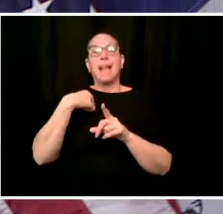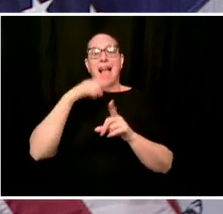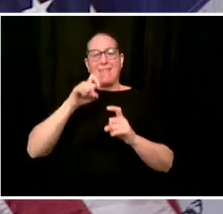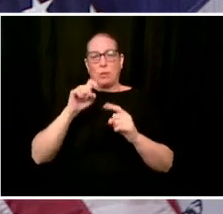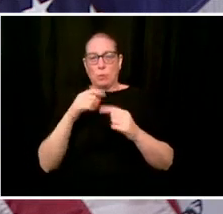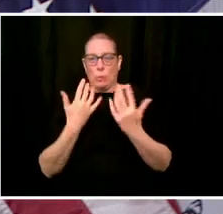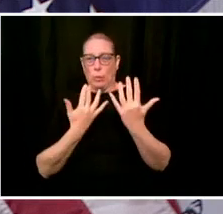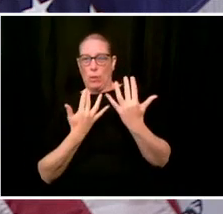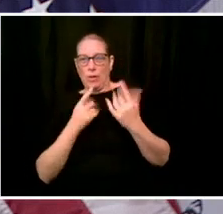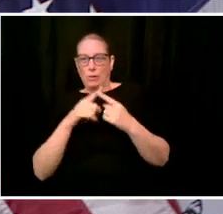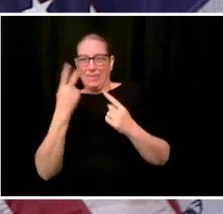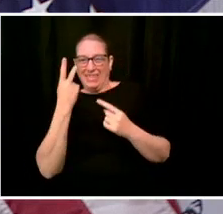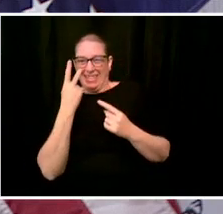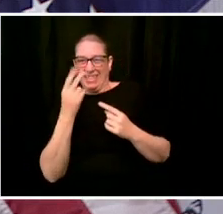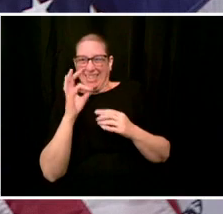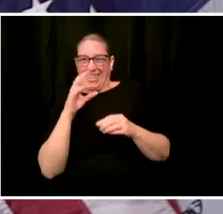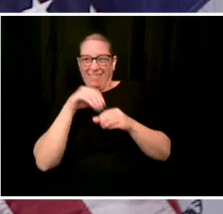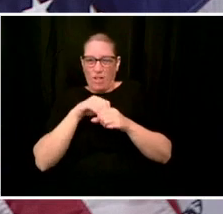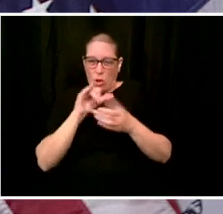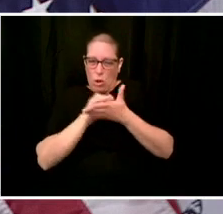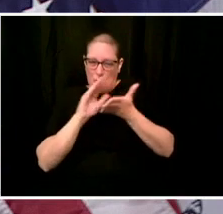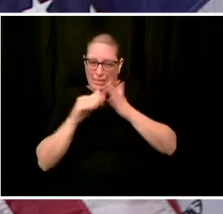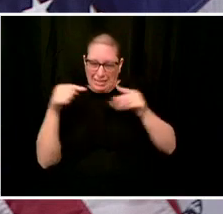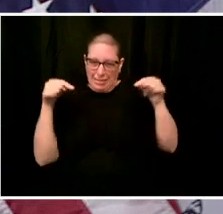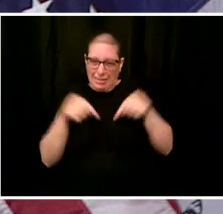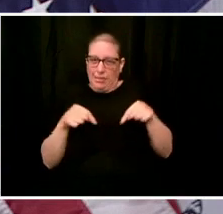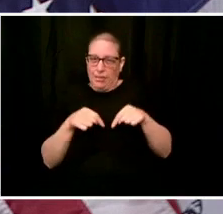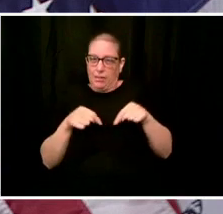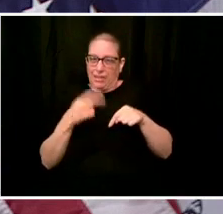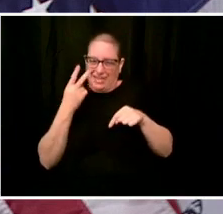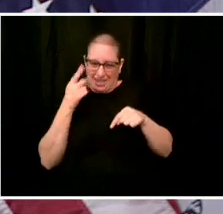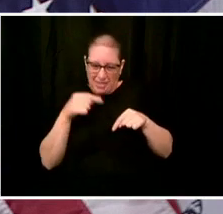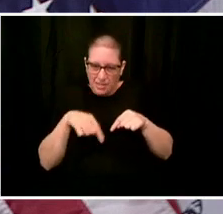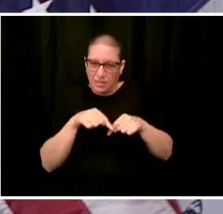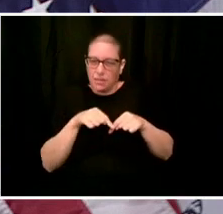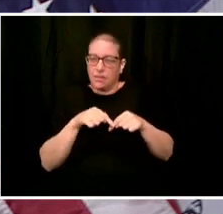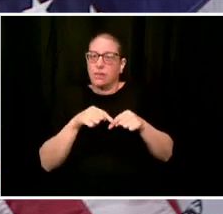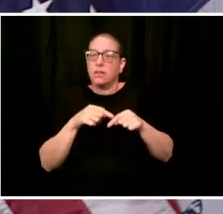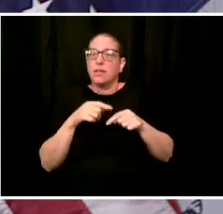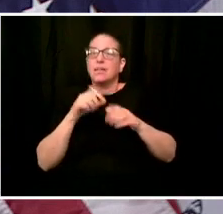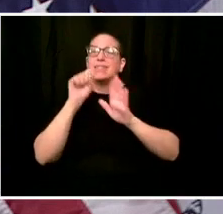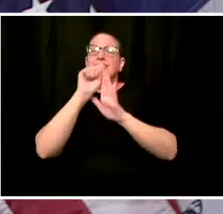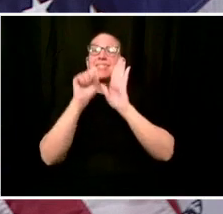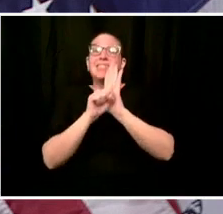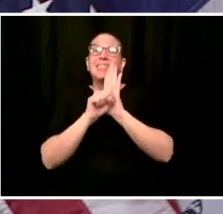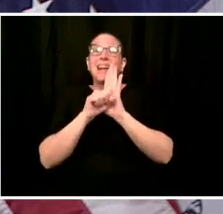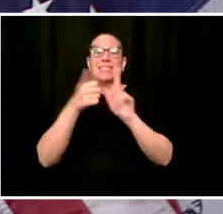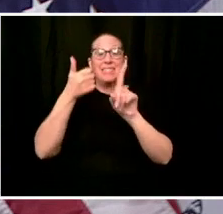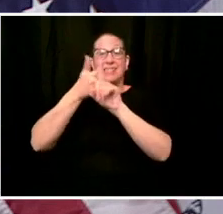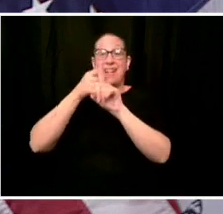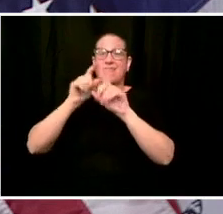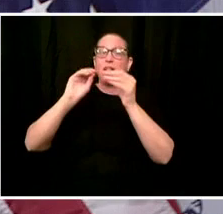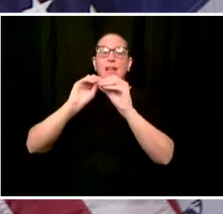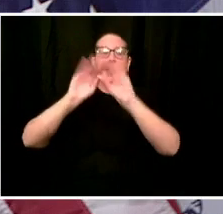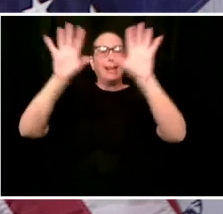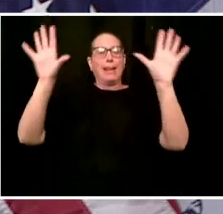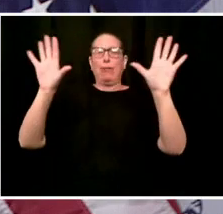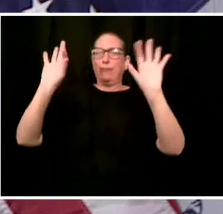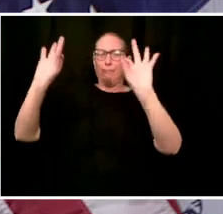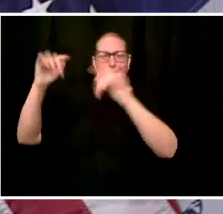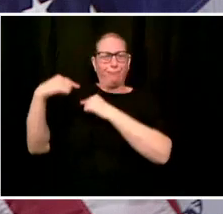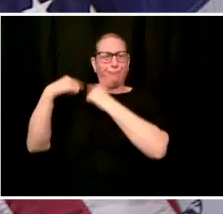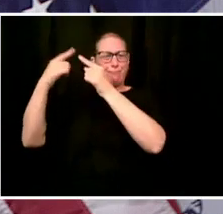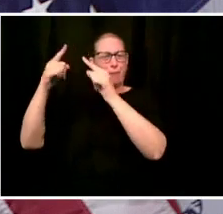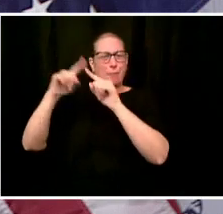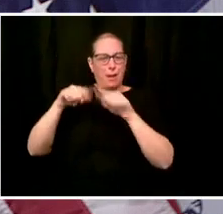and how it plays out for the city. I think the state has been very clear and very consistent with us that the city's situation is different than